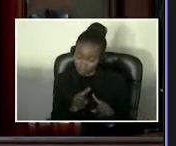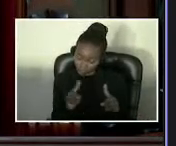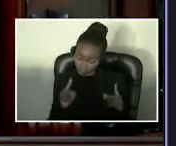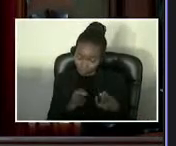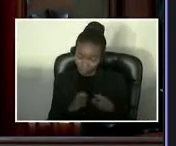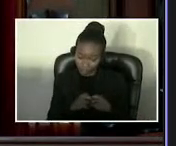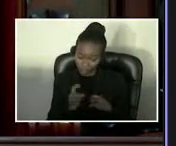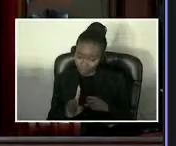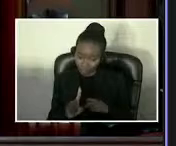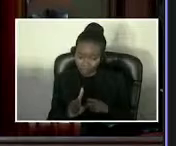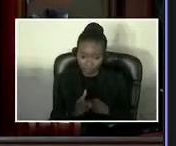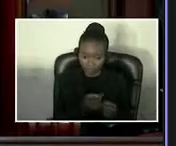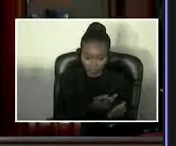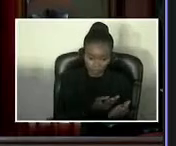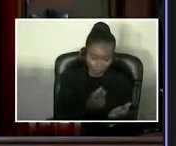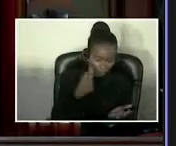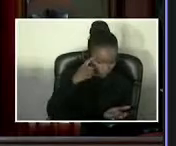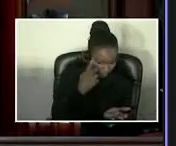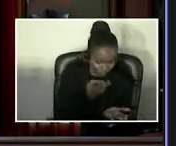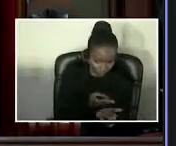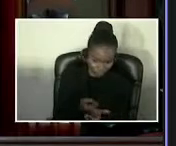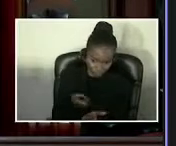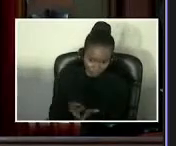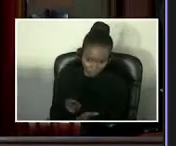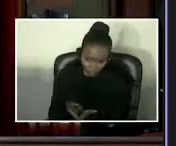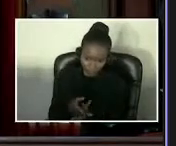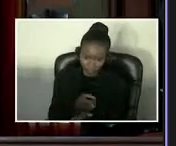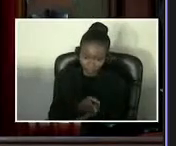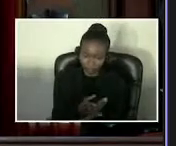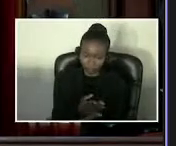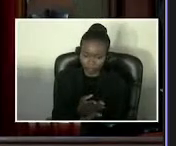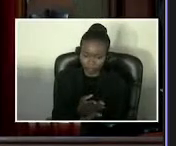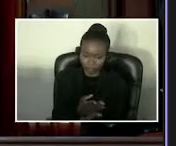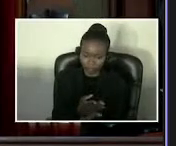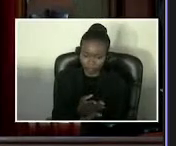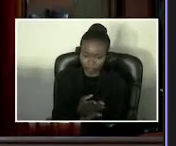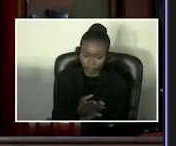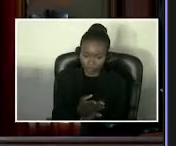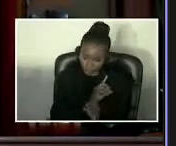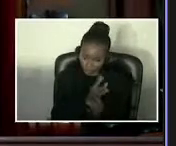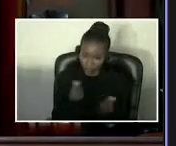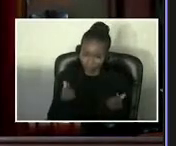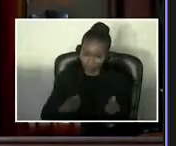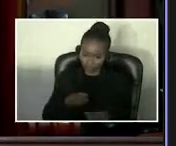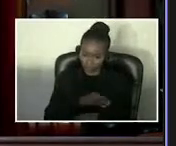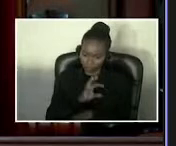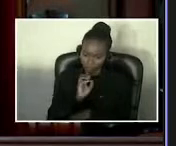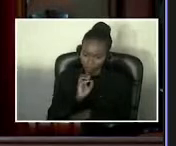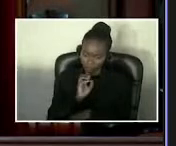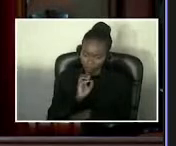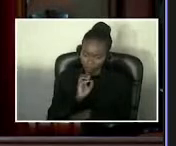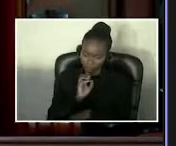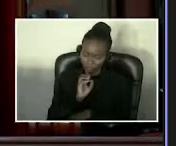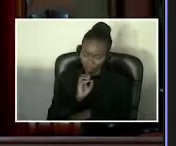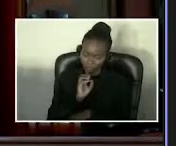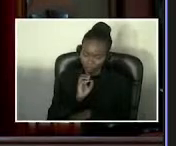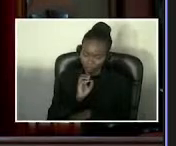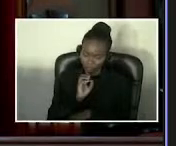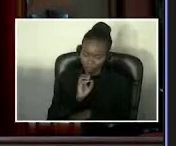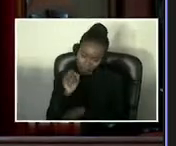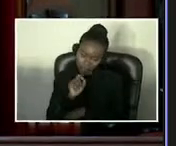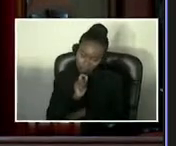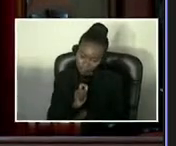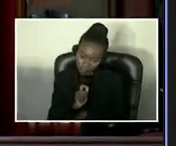jefferson we understand that this department has been sitting on qualified age opinion which is not a good move in assisting this